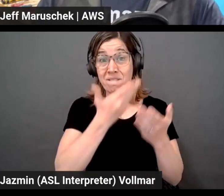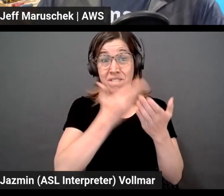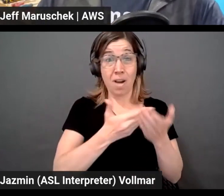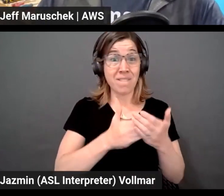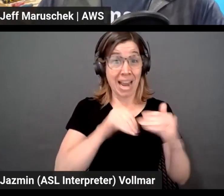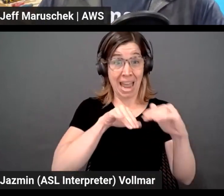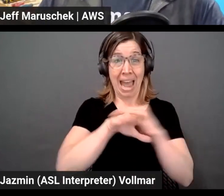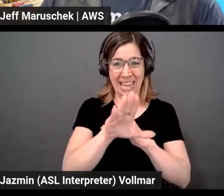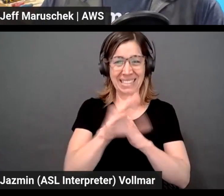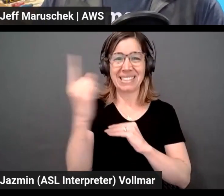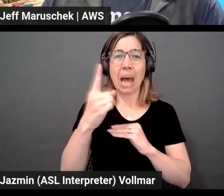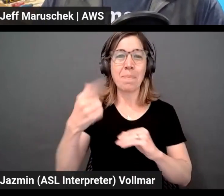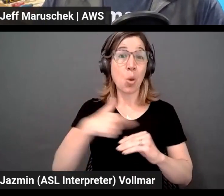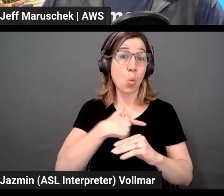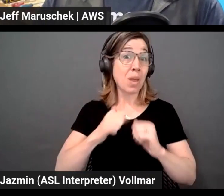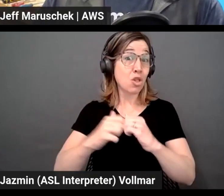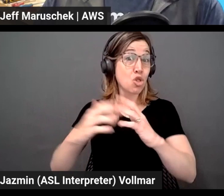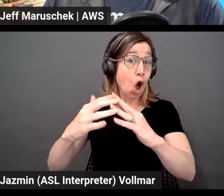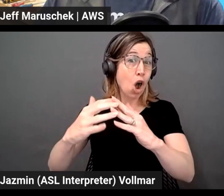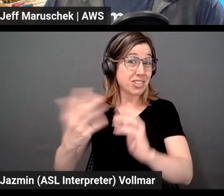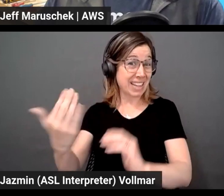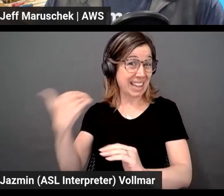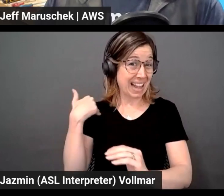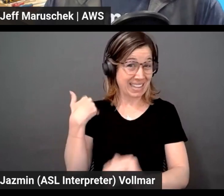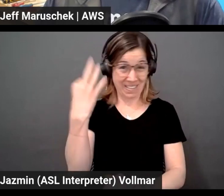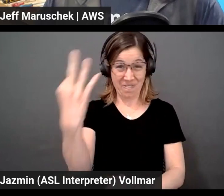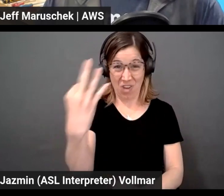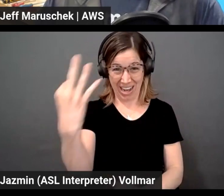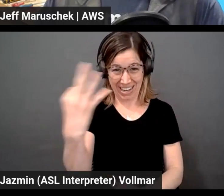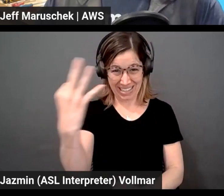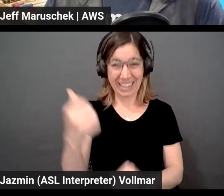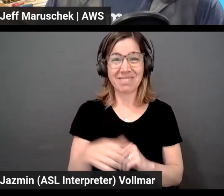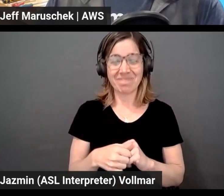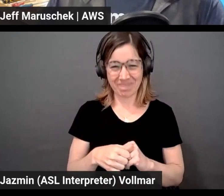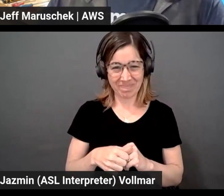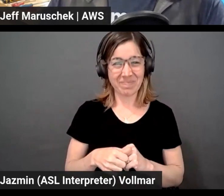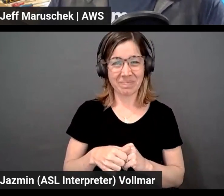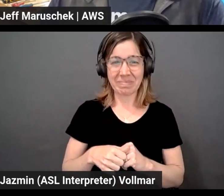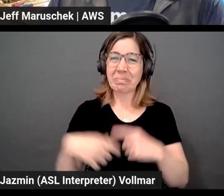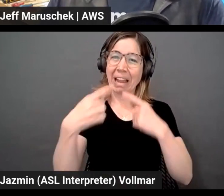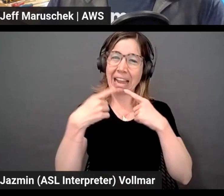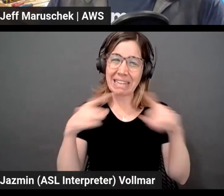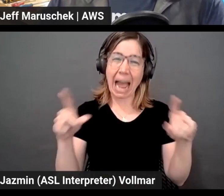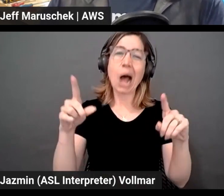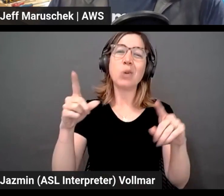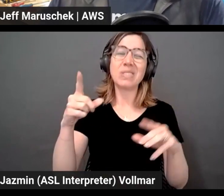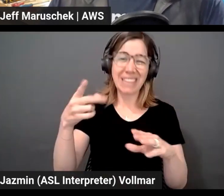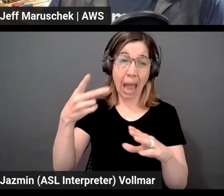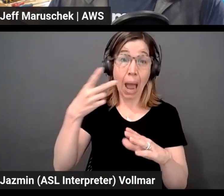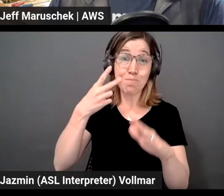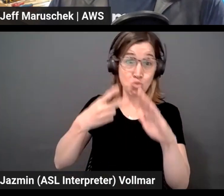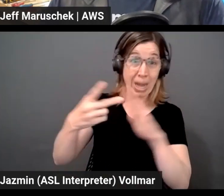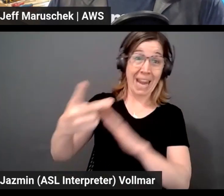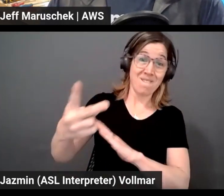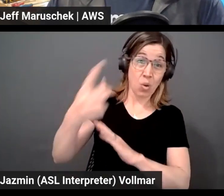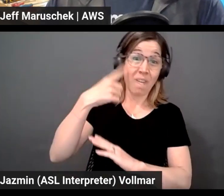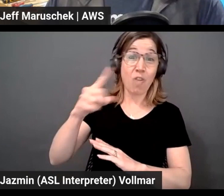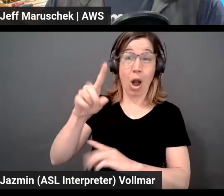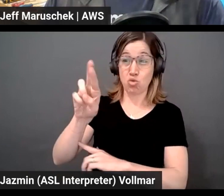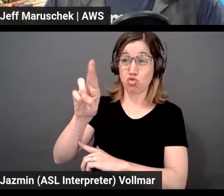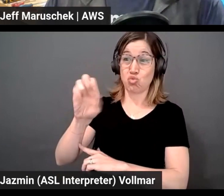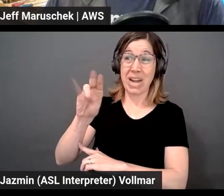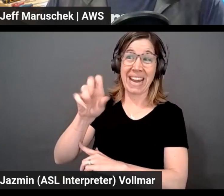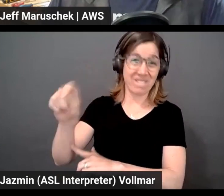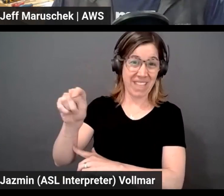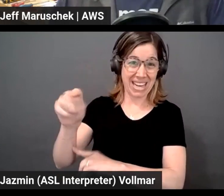that we launched last Friday. We announced it as a preview at reInvent last year. But to your point on